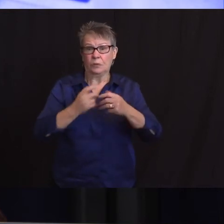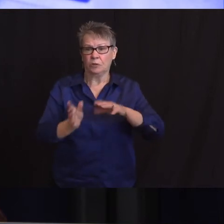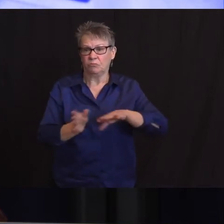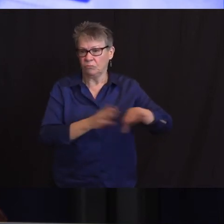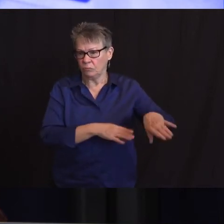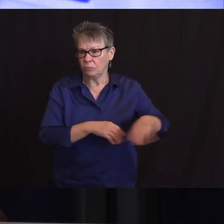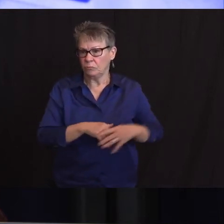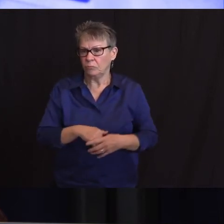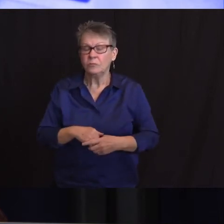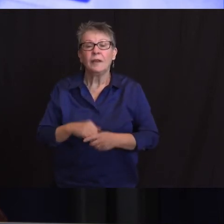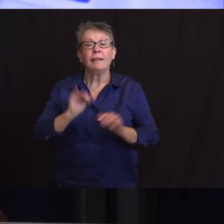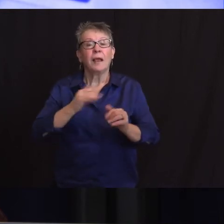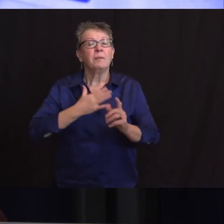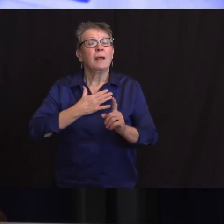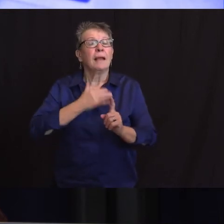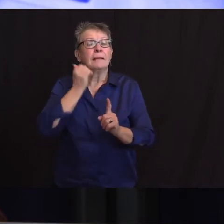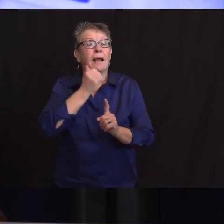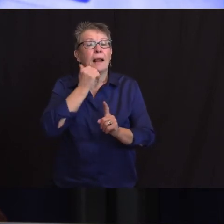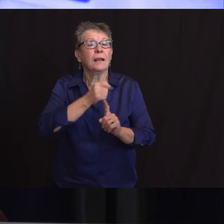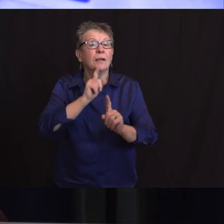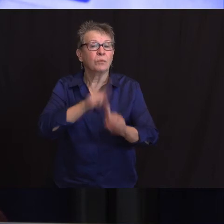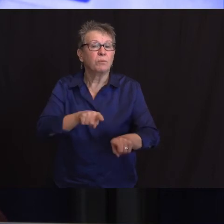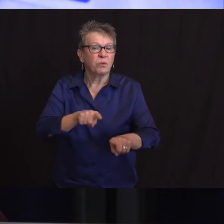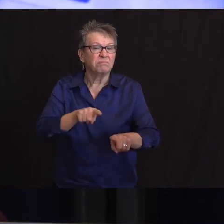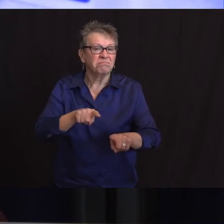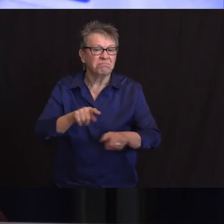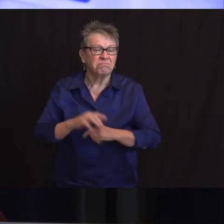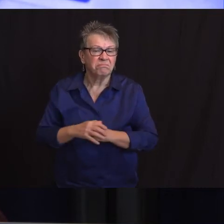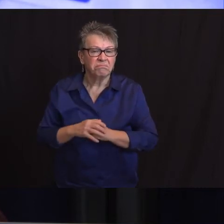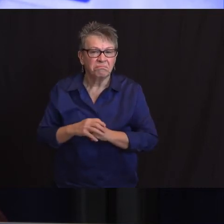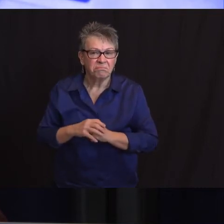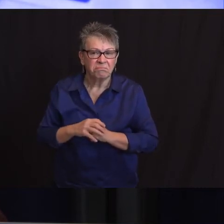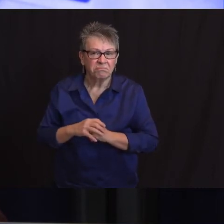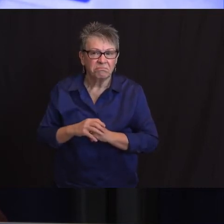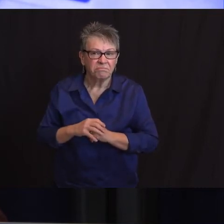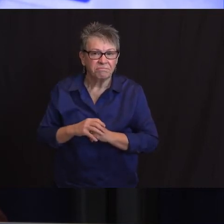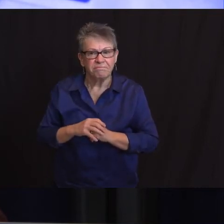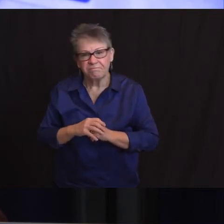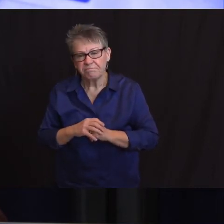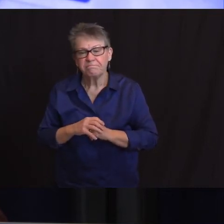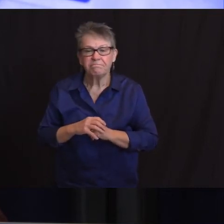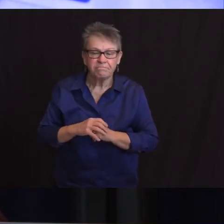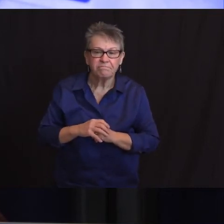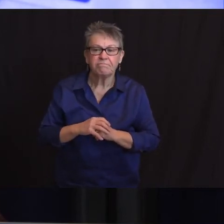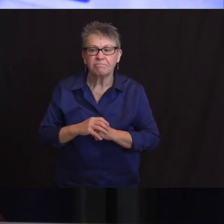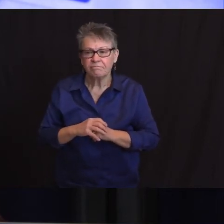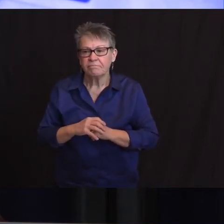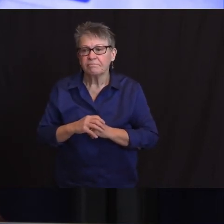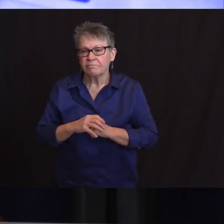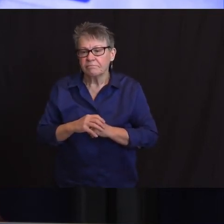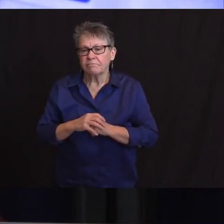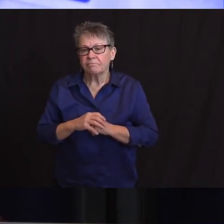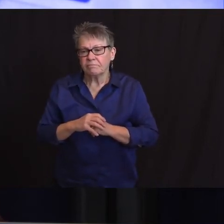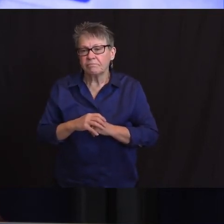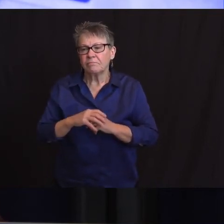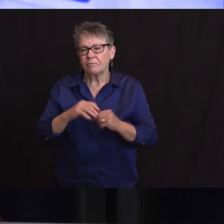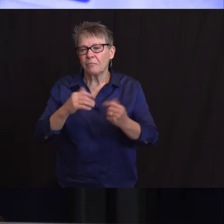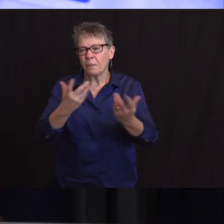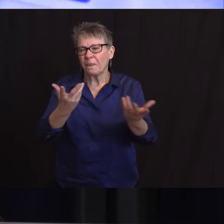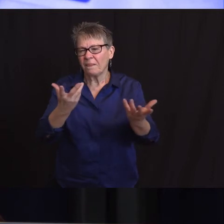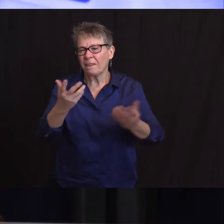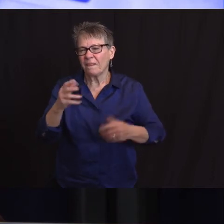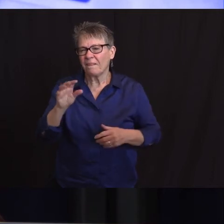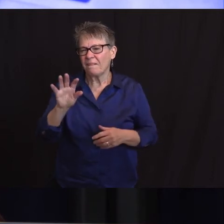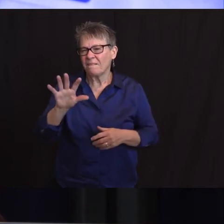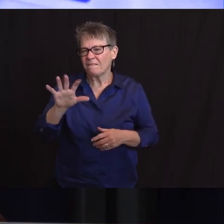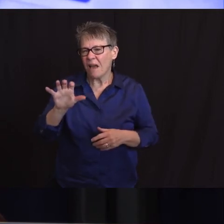2,814 hospitalizations of COVID-19 positive patients and persons under investigation, with 540